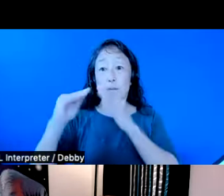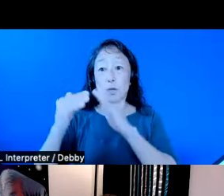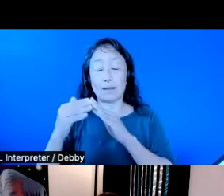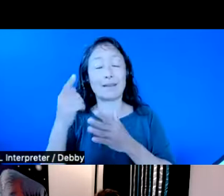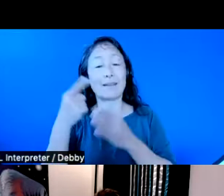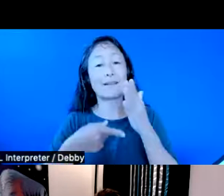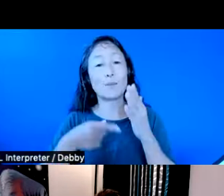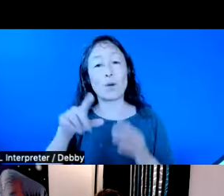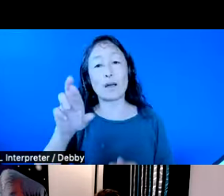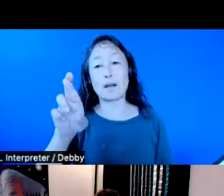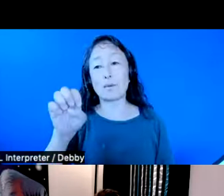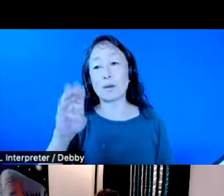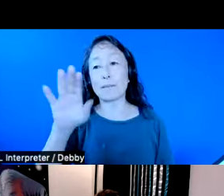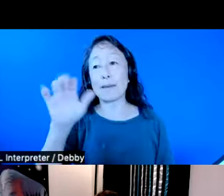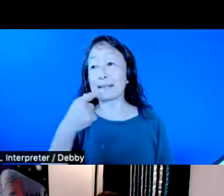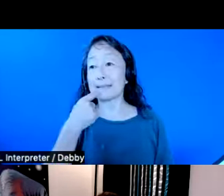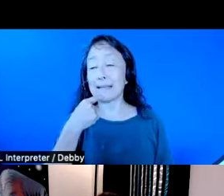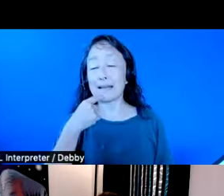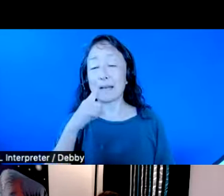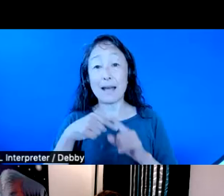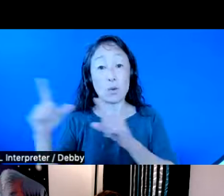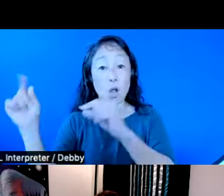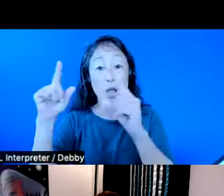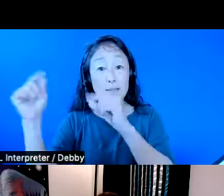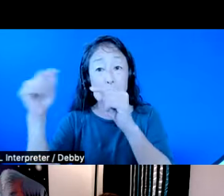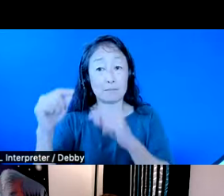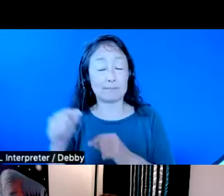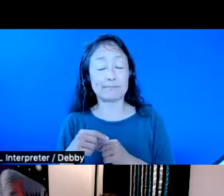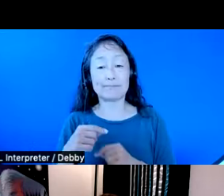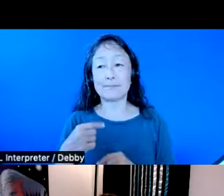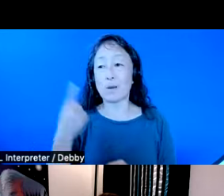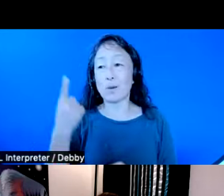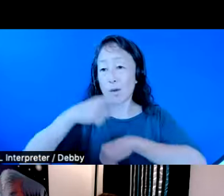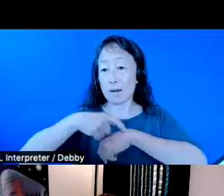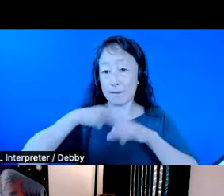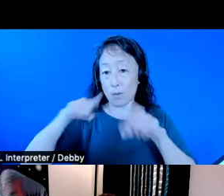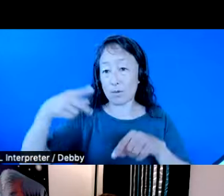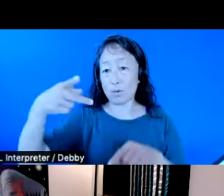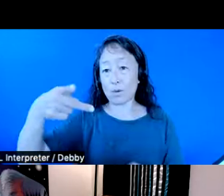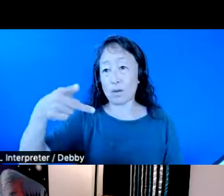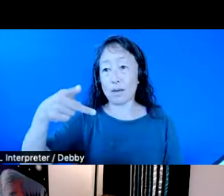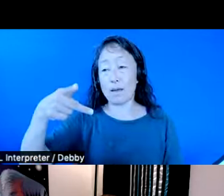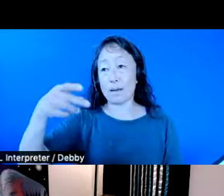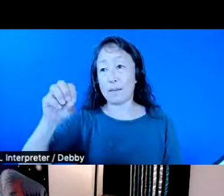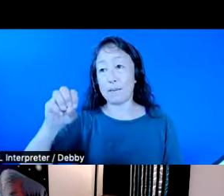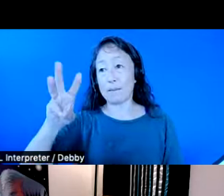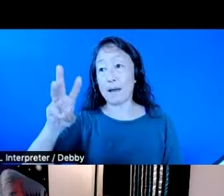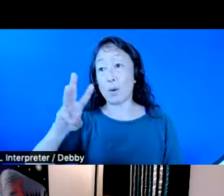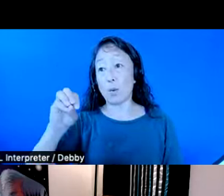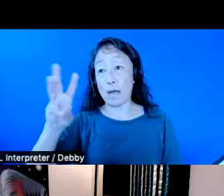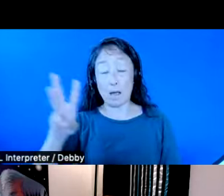things. I was listening at a powwow. I was sitting by the car because my kids were dancing, and it was the